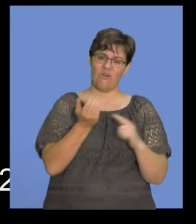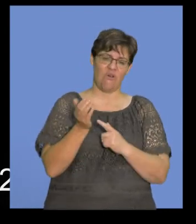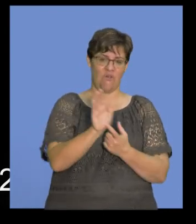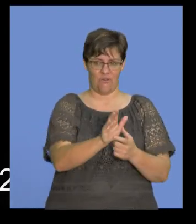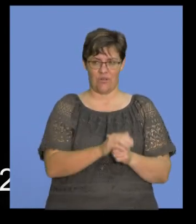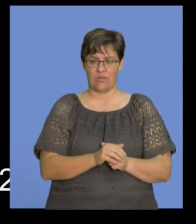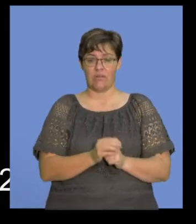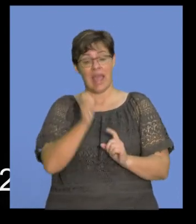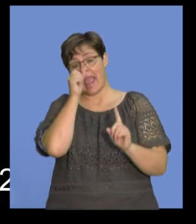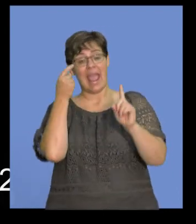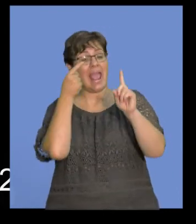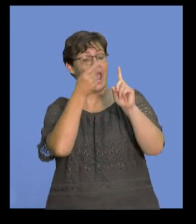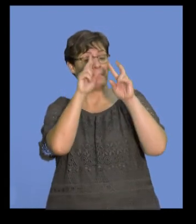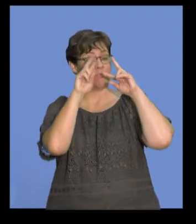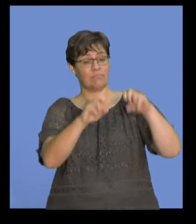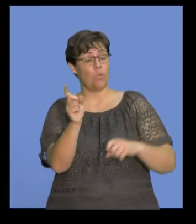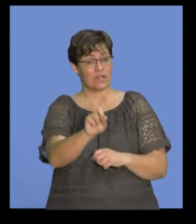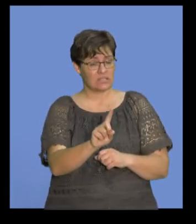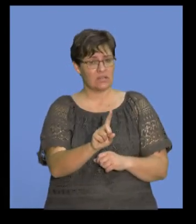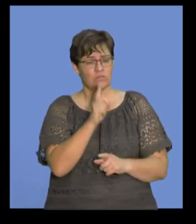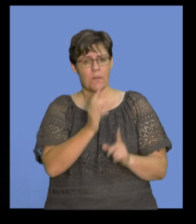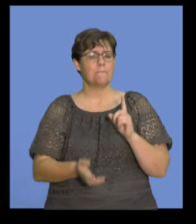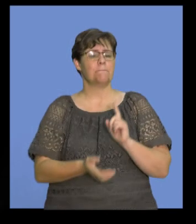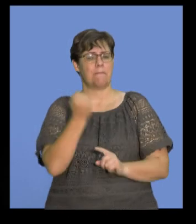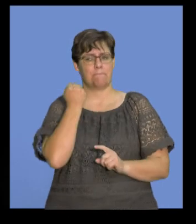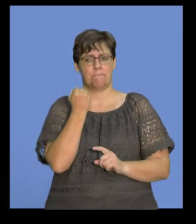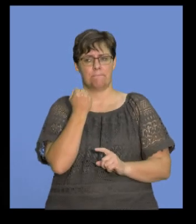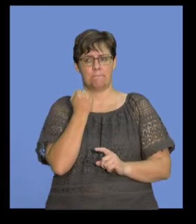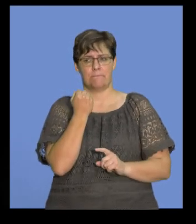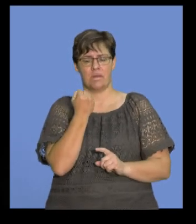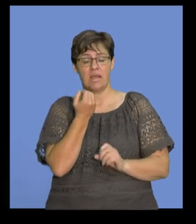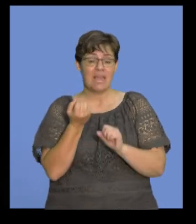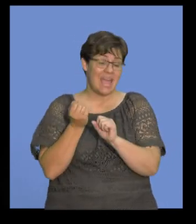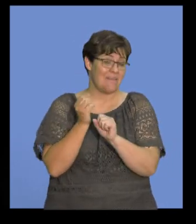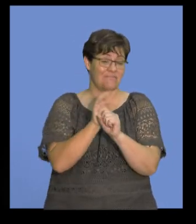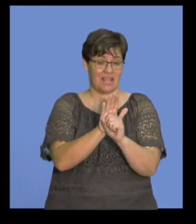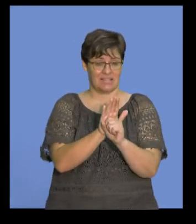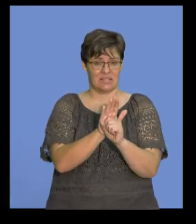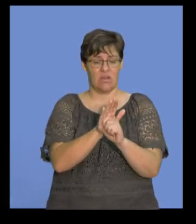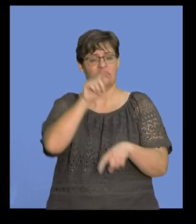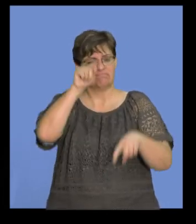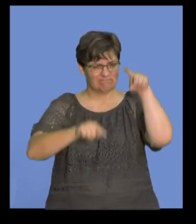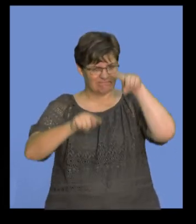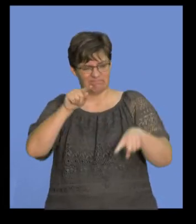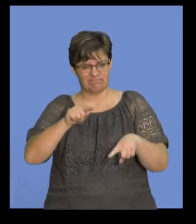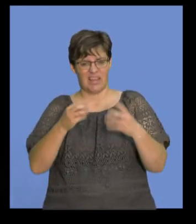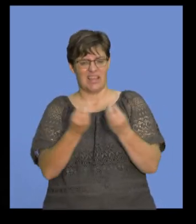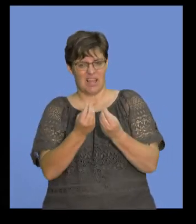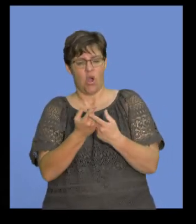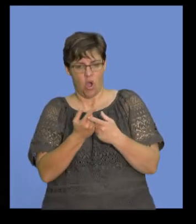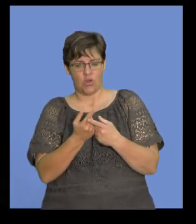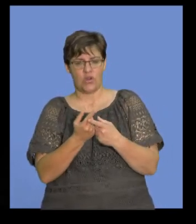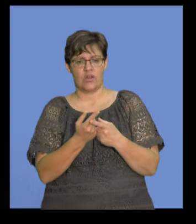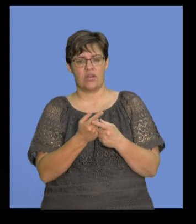to the previous slide, and the aim of the investigation was to determine the effect of